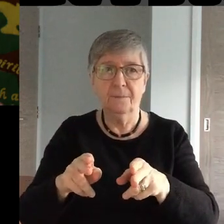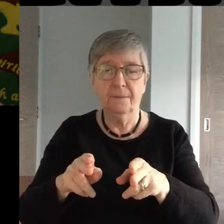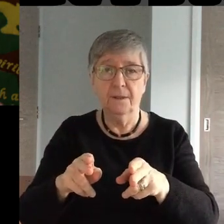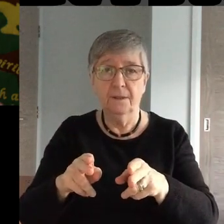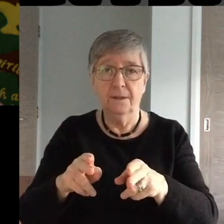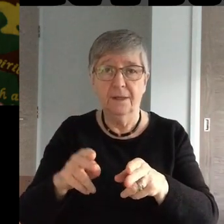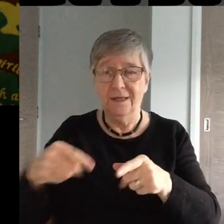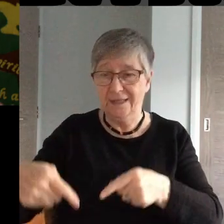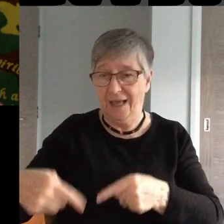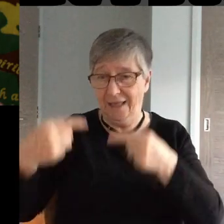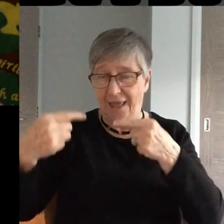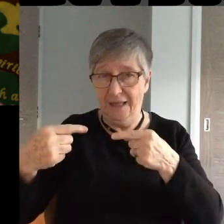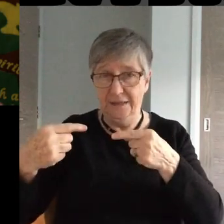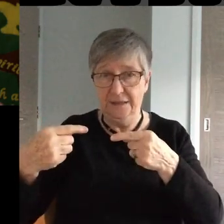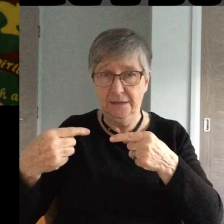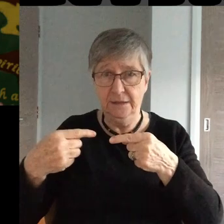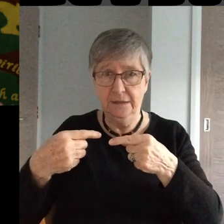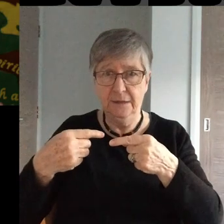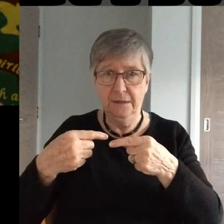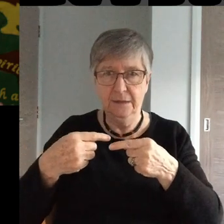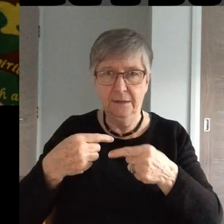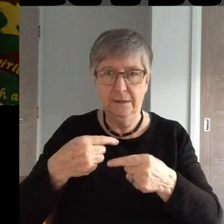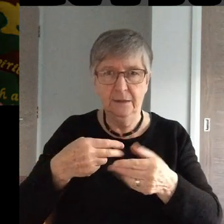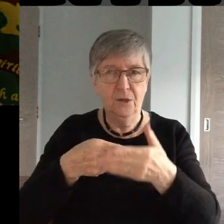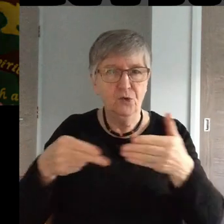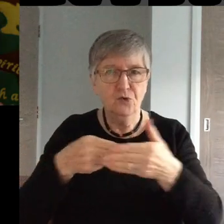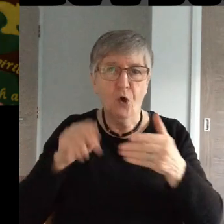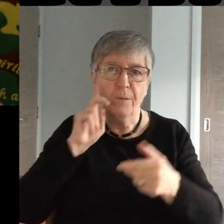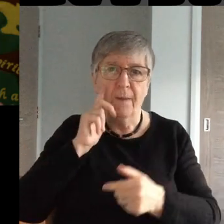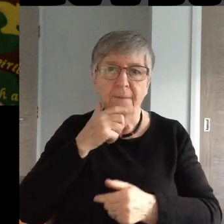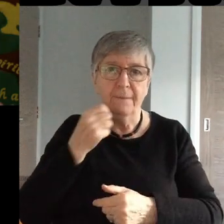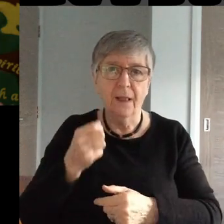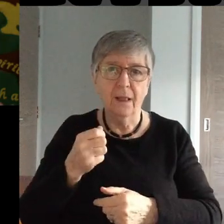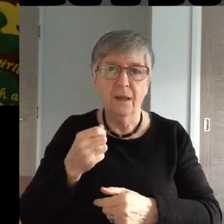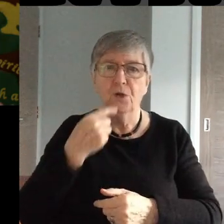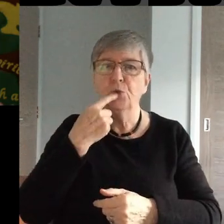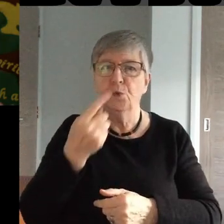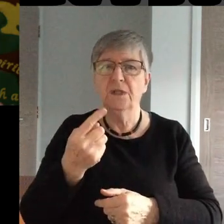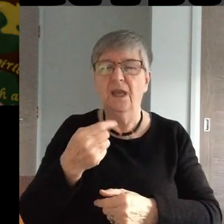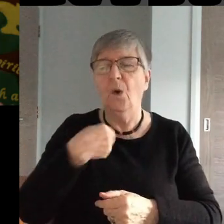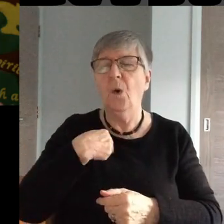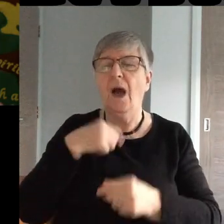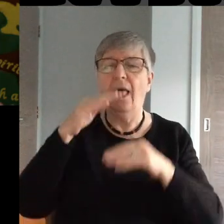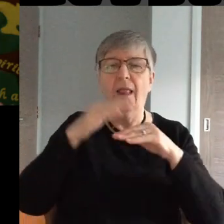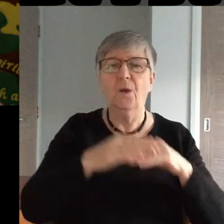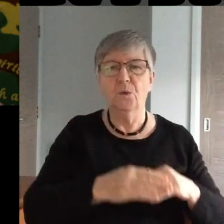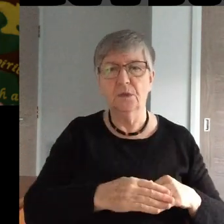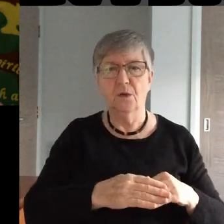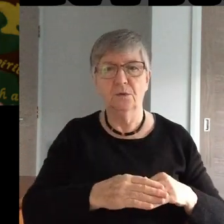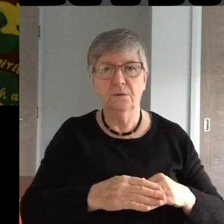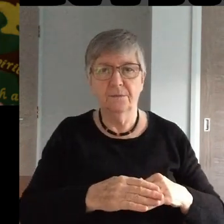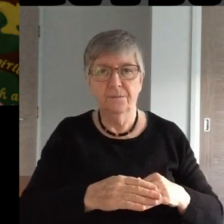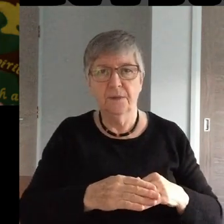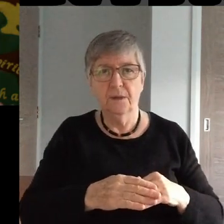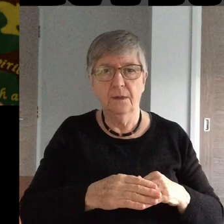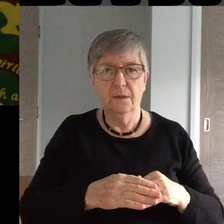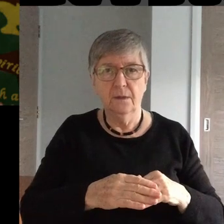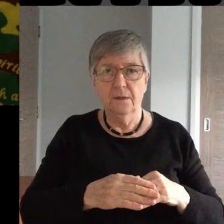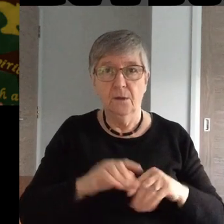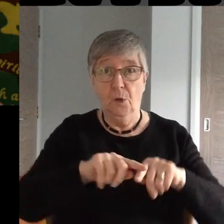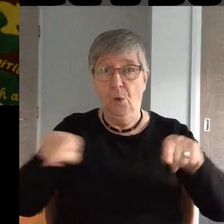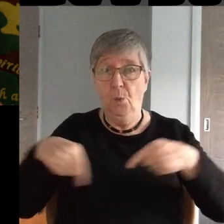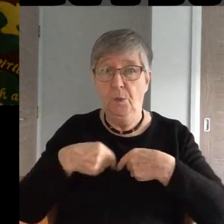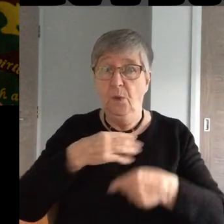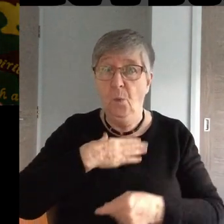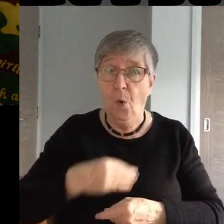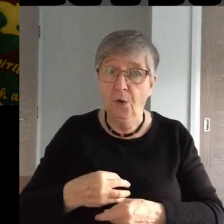And it's totally against our grain as humans to be like that. It's totally against our desires to want to